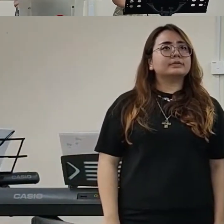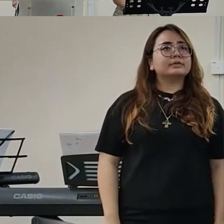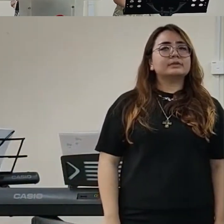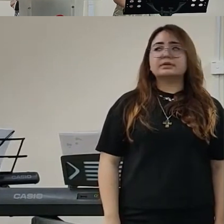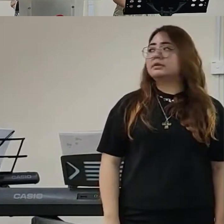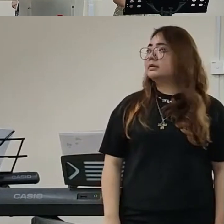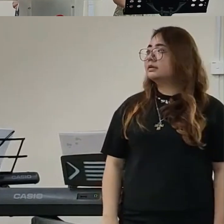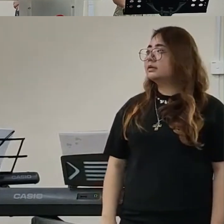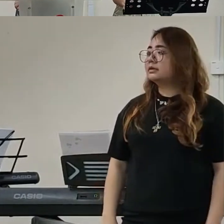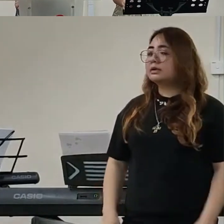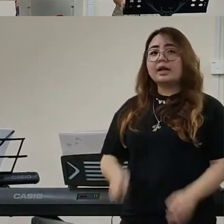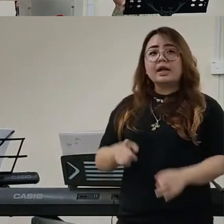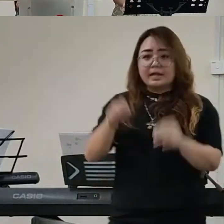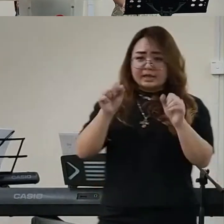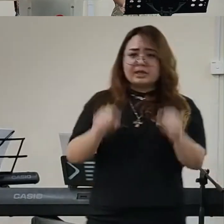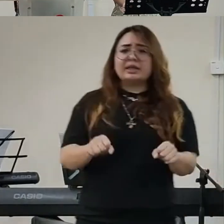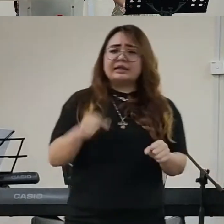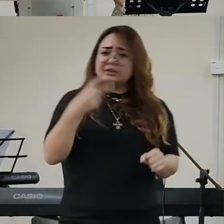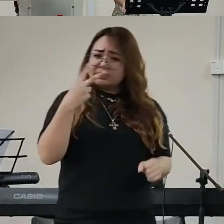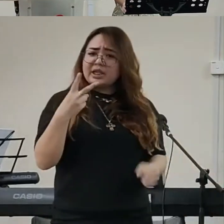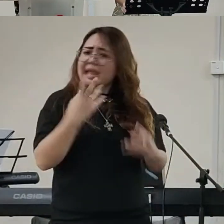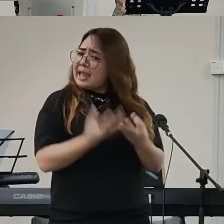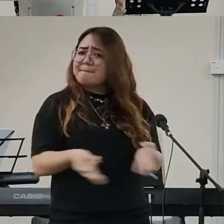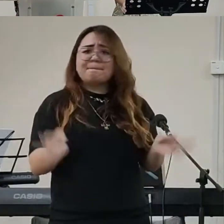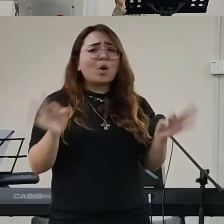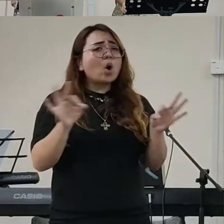see how important shepherding is? God says,